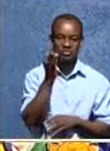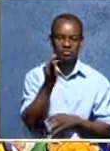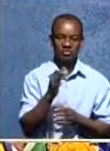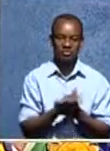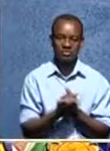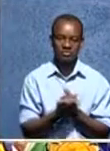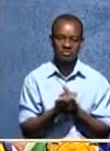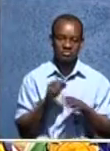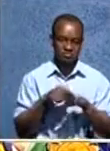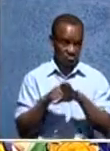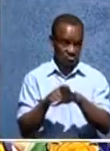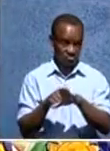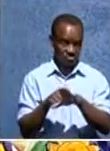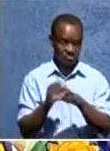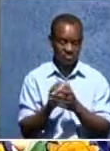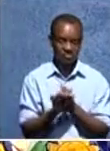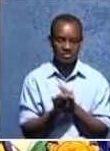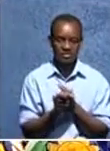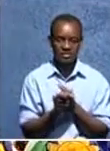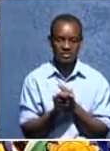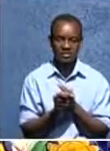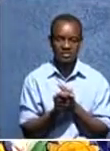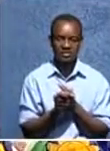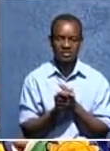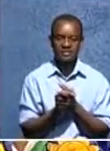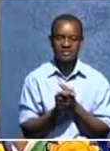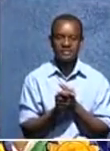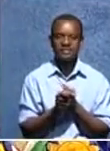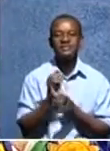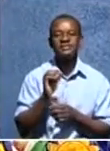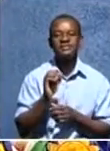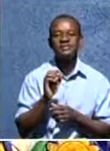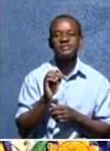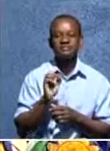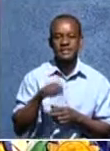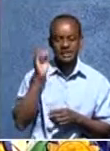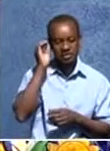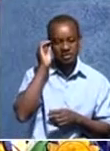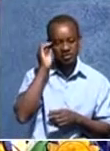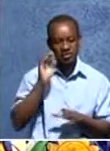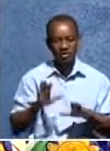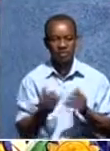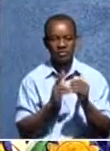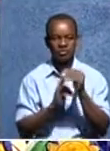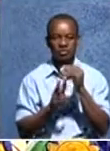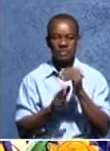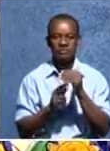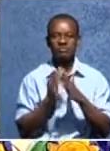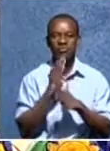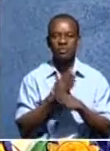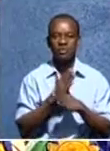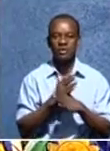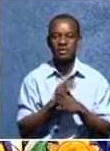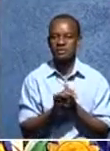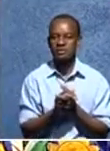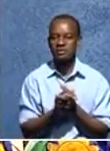lodges and make them live through a day in the life of a tourism operator or a hotelier or whatever. And the quotes that I have from there is, you know, something